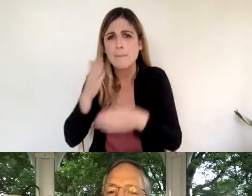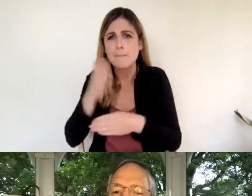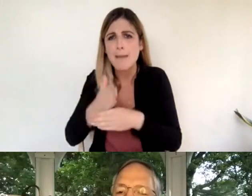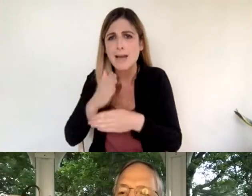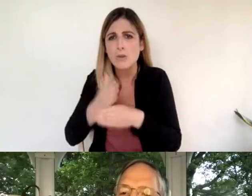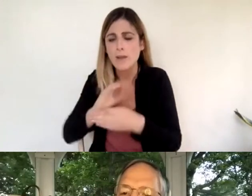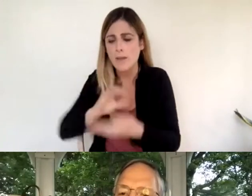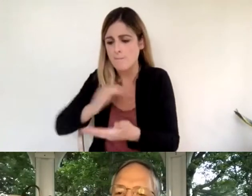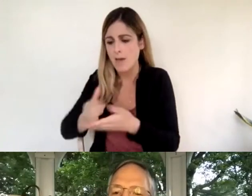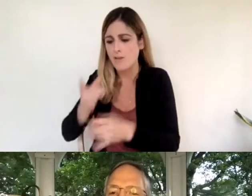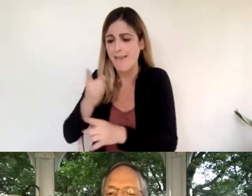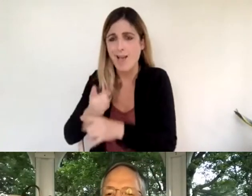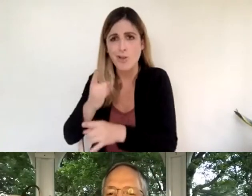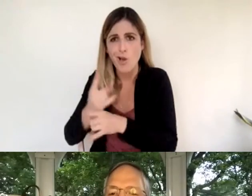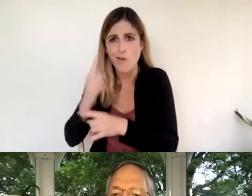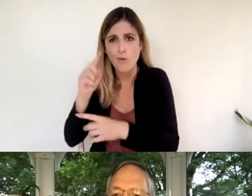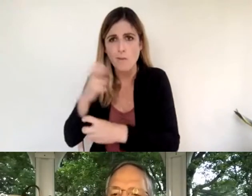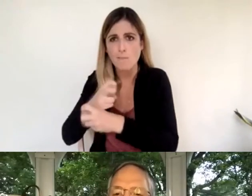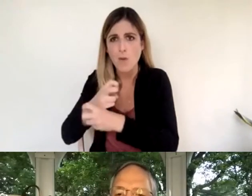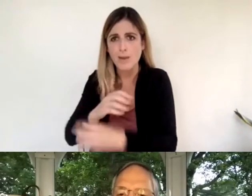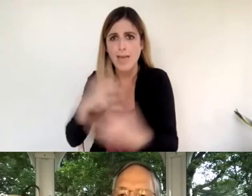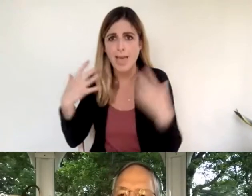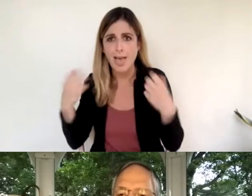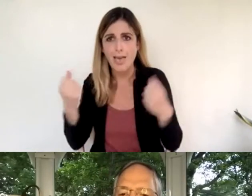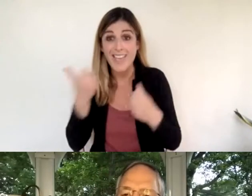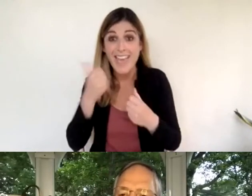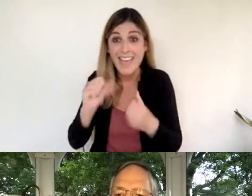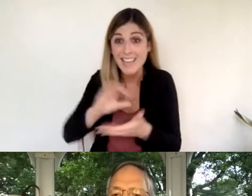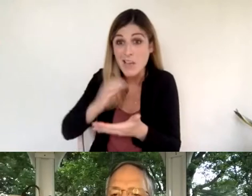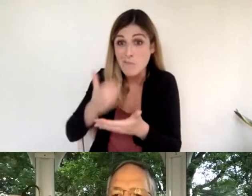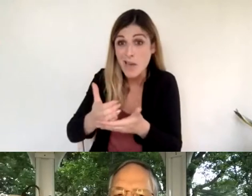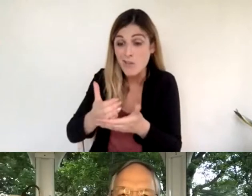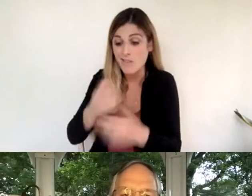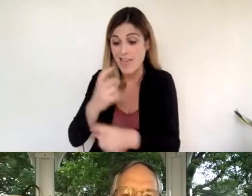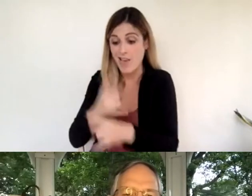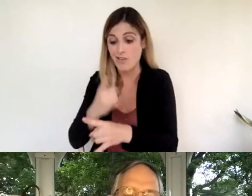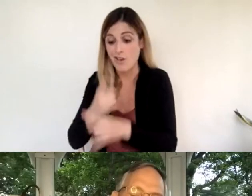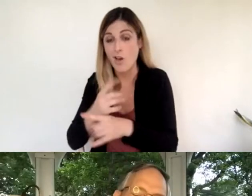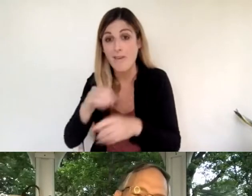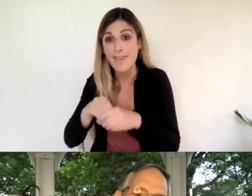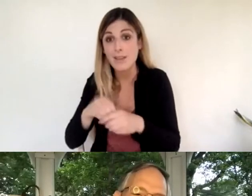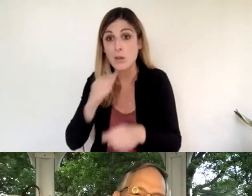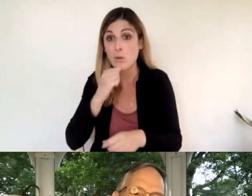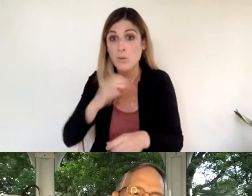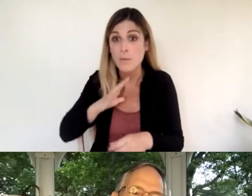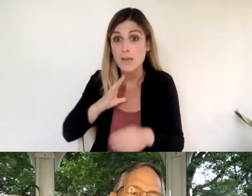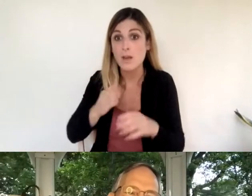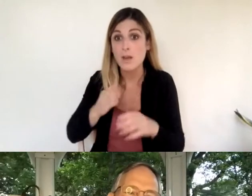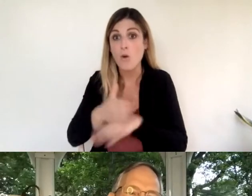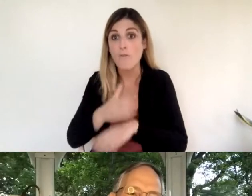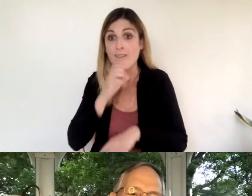alcohol in women over the age of 40 has been shown to increase breast cancer risk. So,